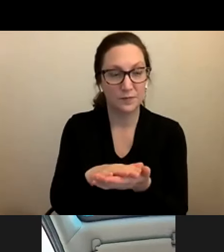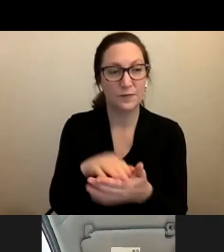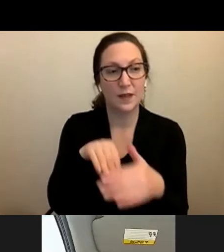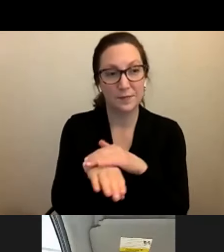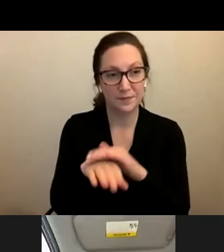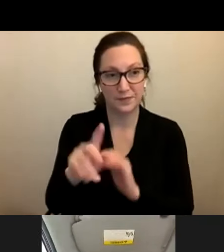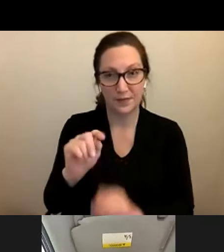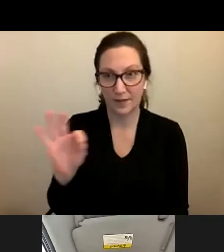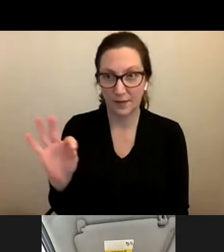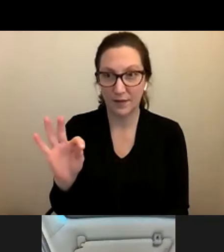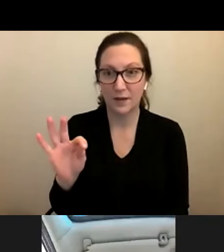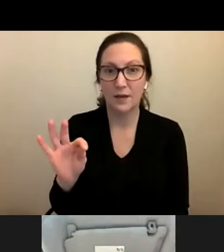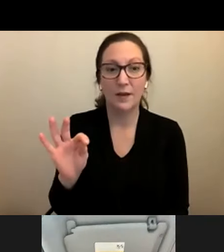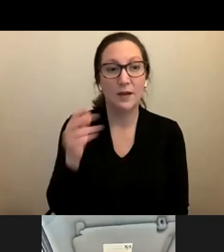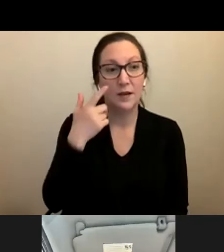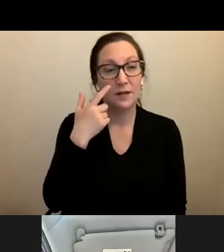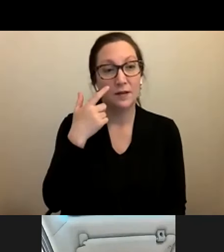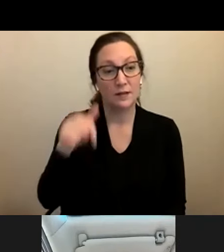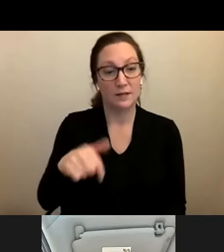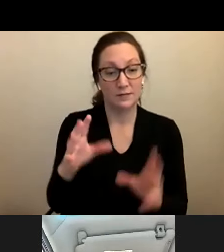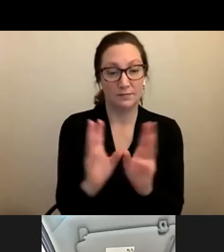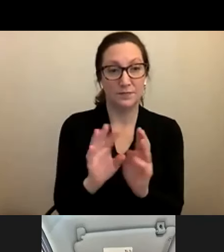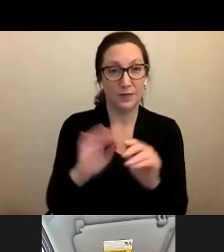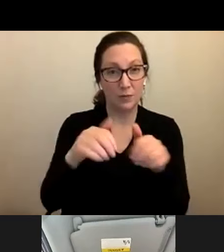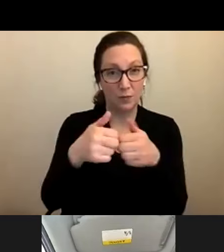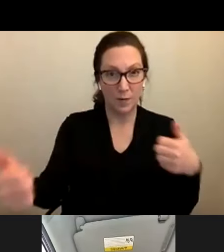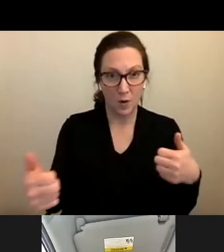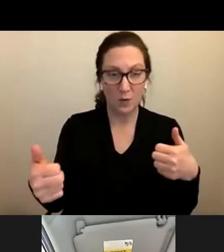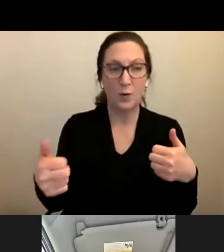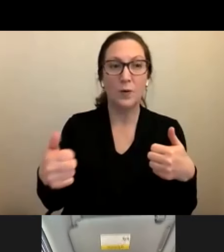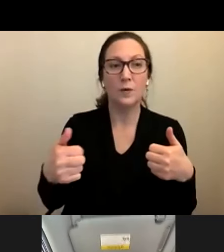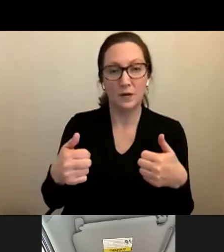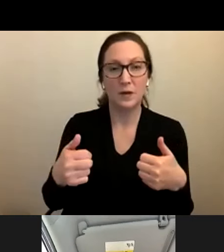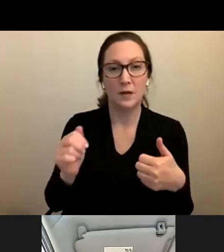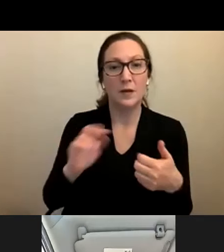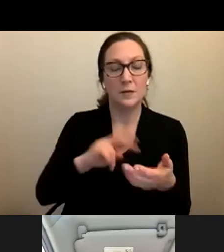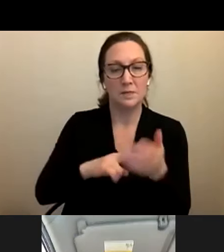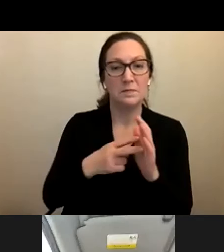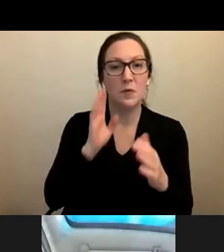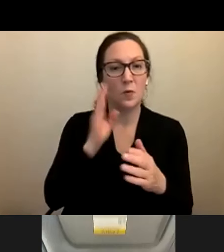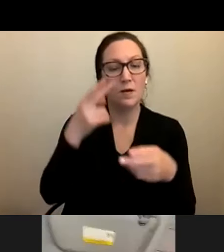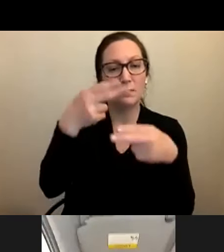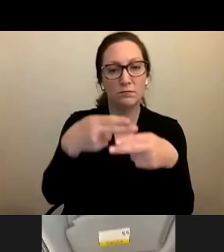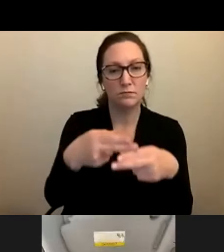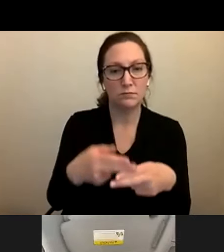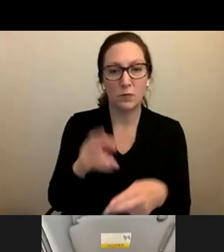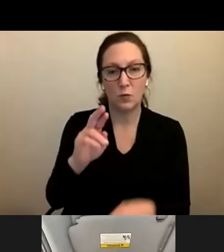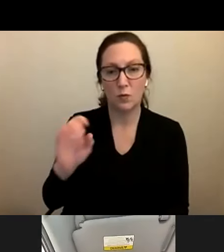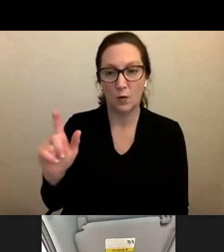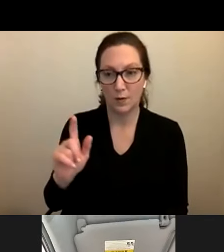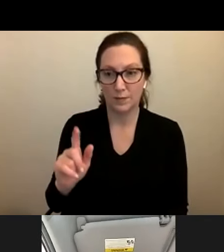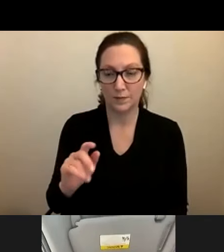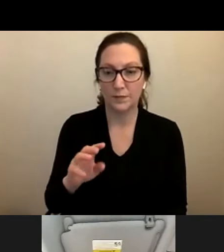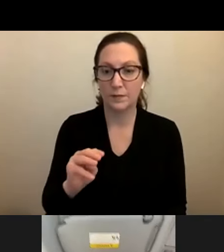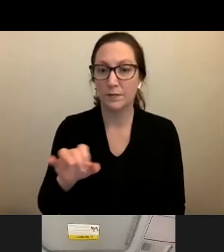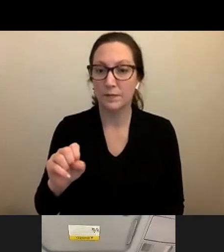Force. Because this is a remote session, I will ask Ms. Parvex to call the roll, please. Thank you, Mr.